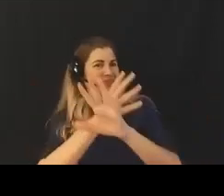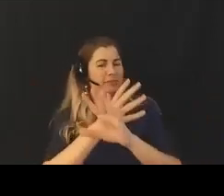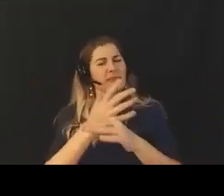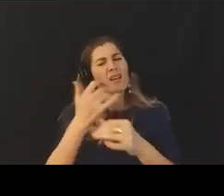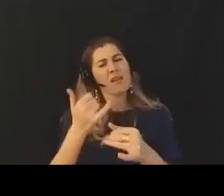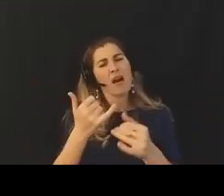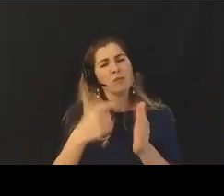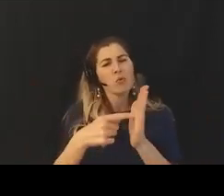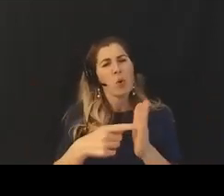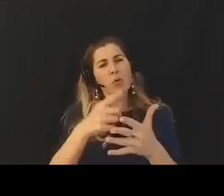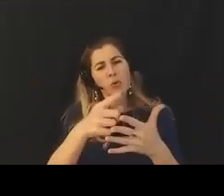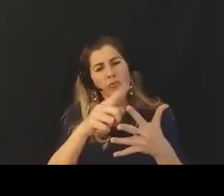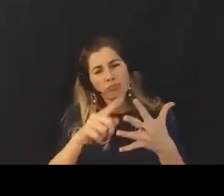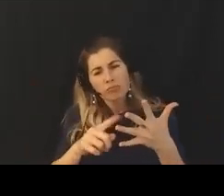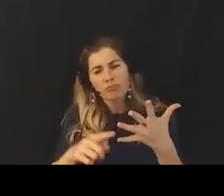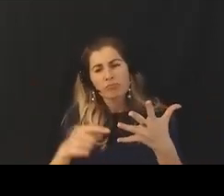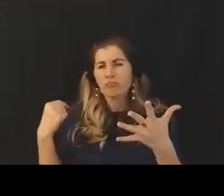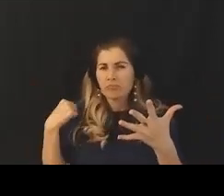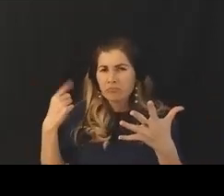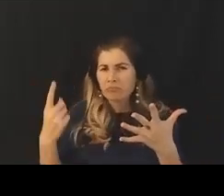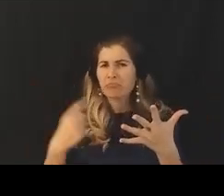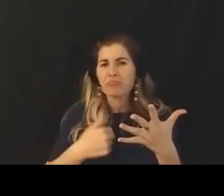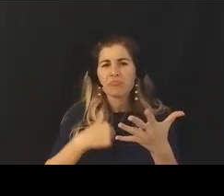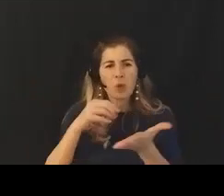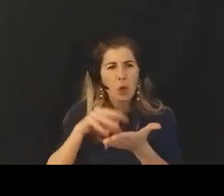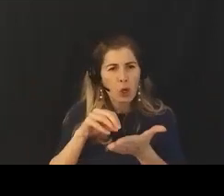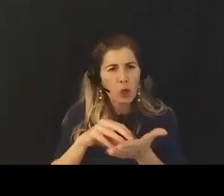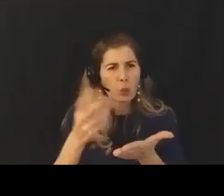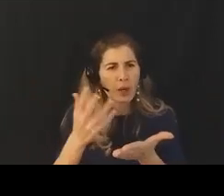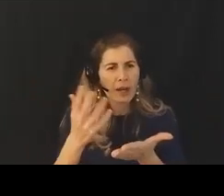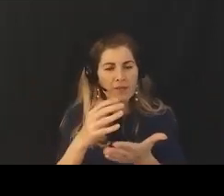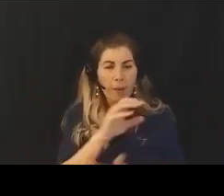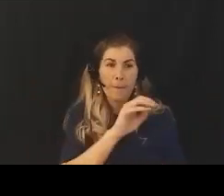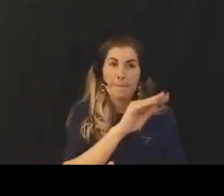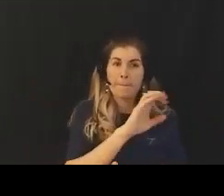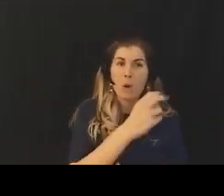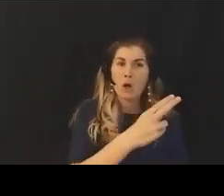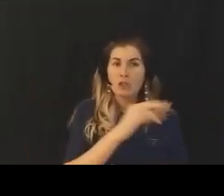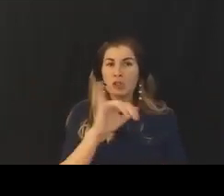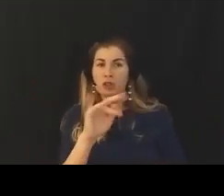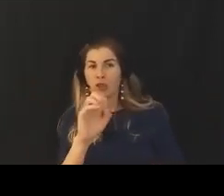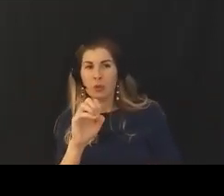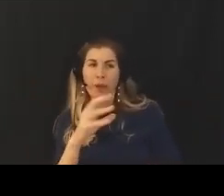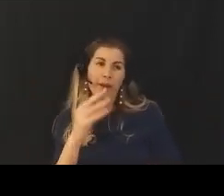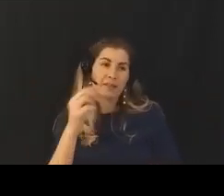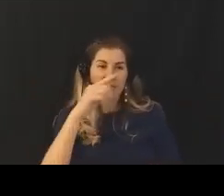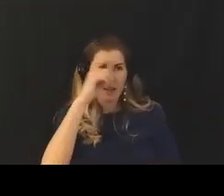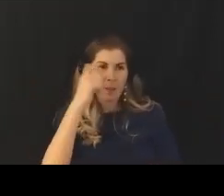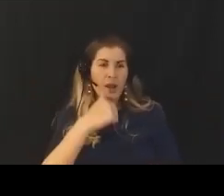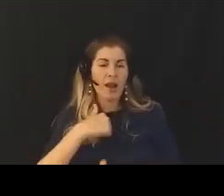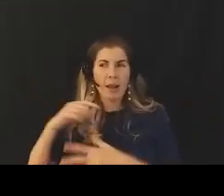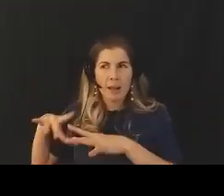some of the things that I have learned the last few months of the school year, from March through June, and even over the summer a little bit, doing some